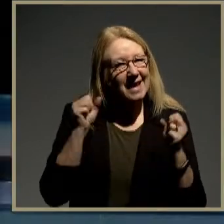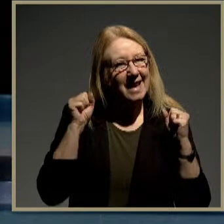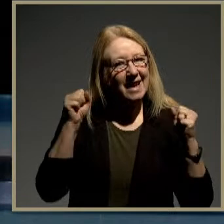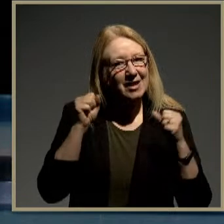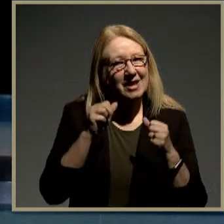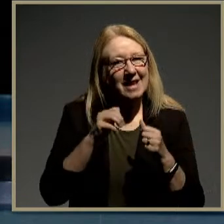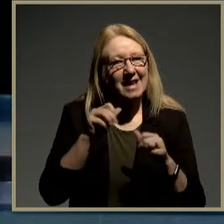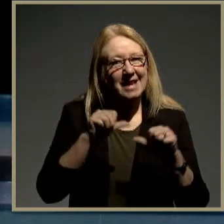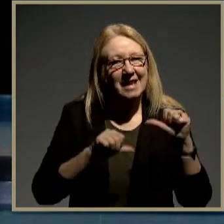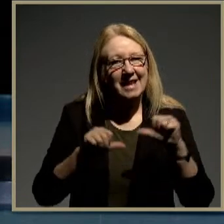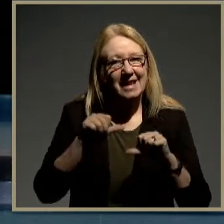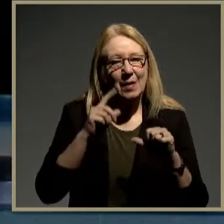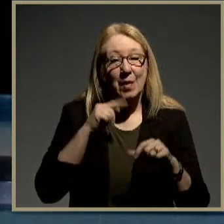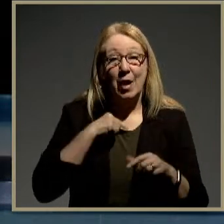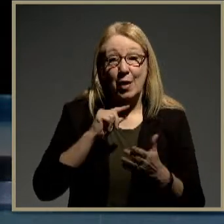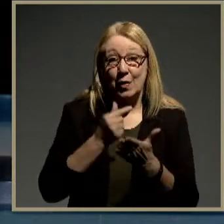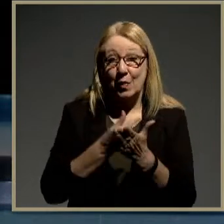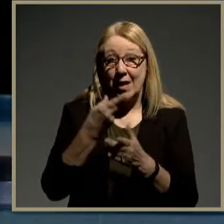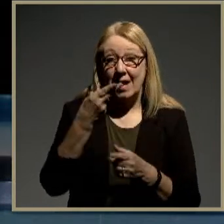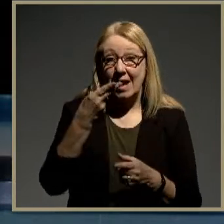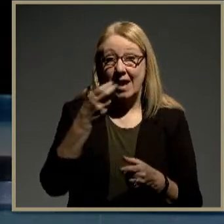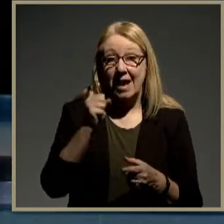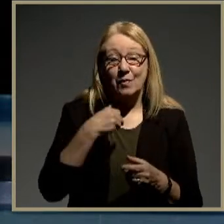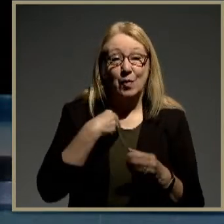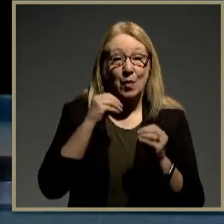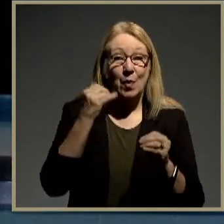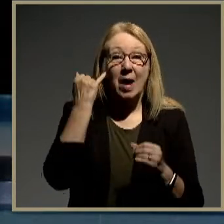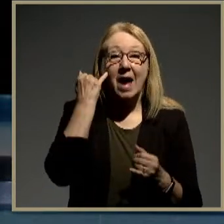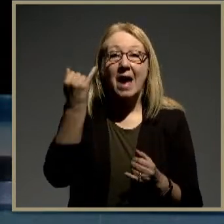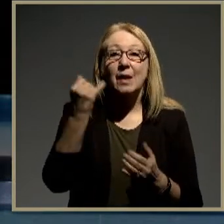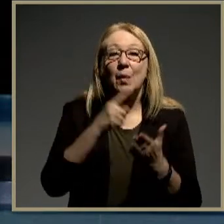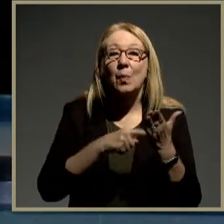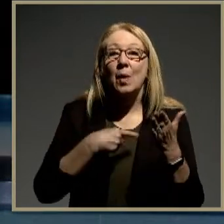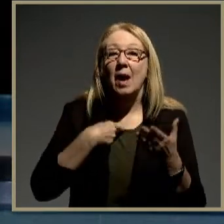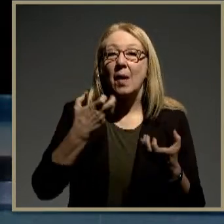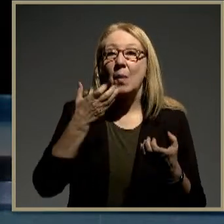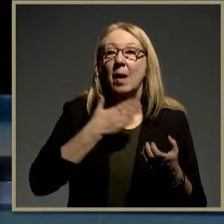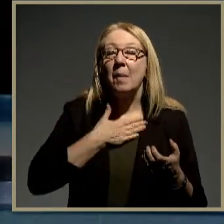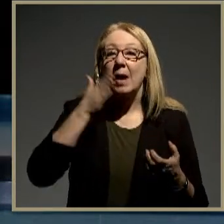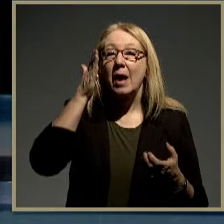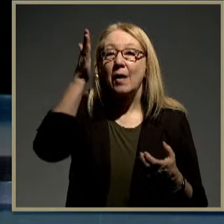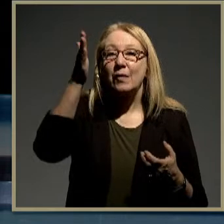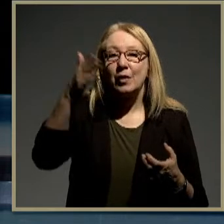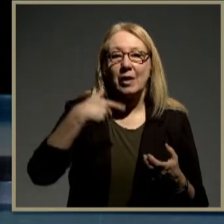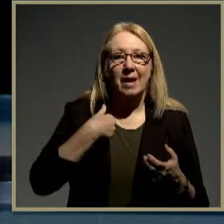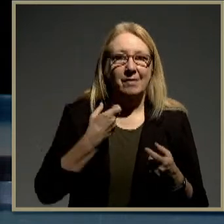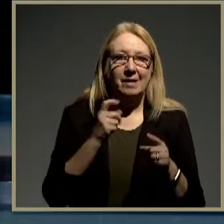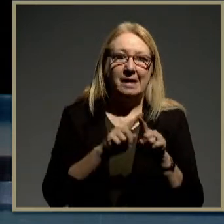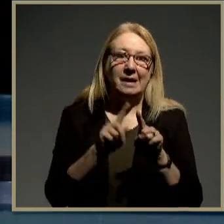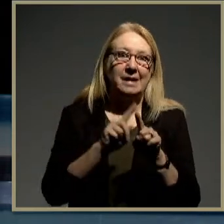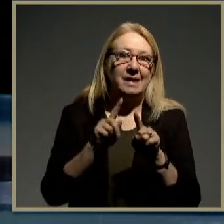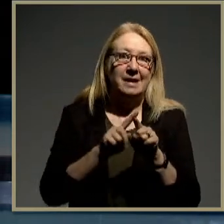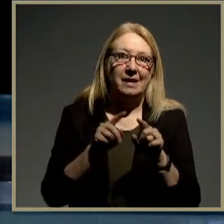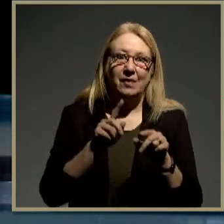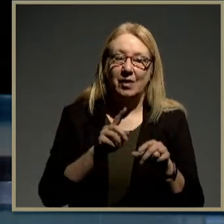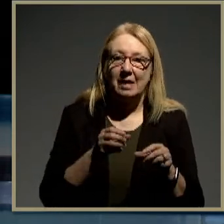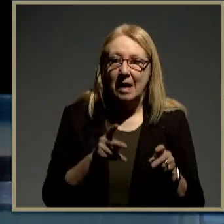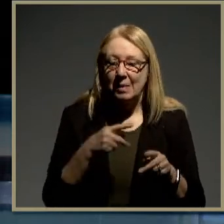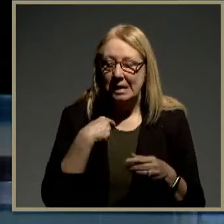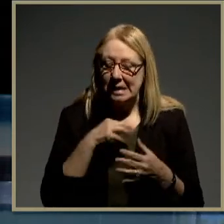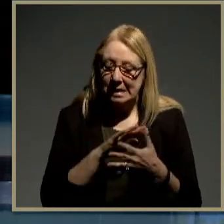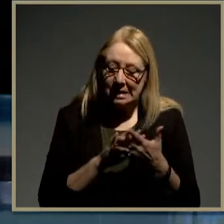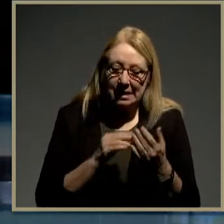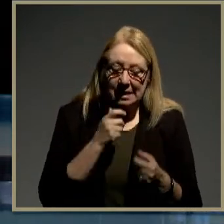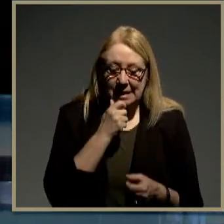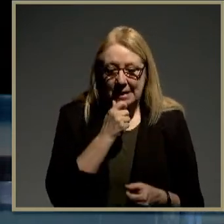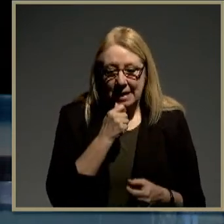so when I first graduated high school, I had no idea what I wanted to do. I took about 1,000 career aptitude quizzes, and I finally decided